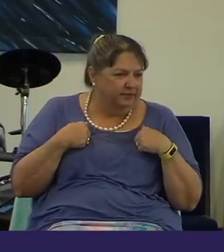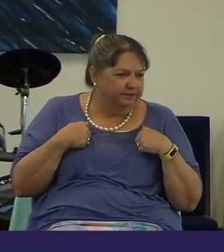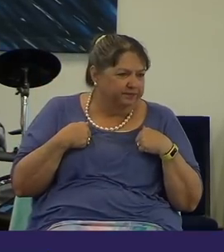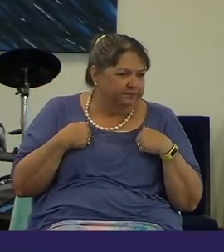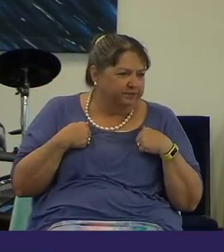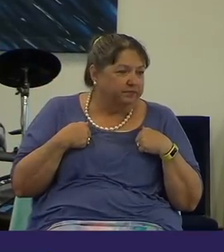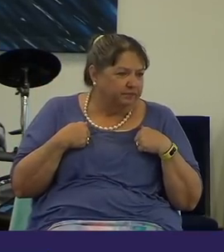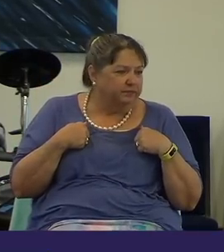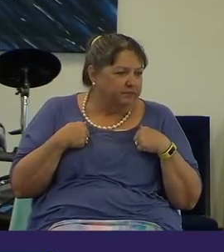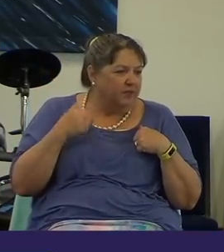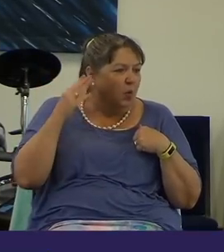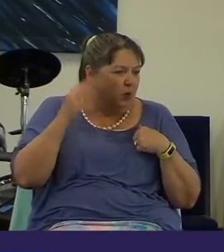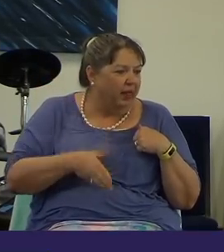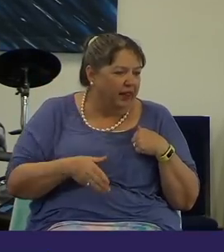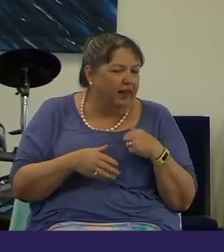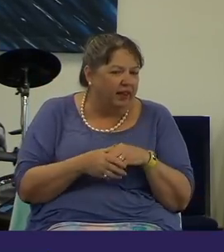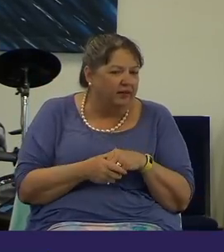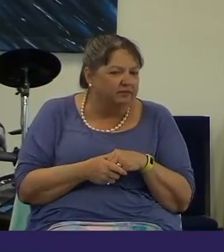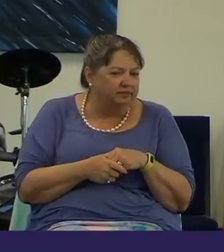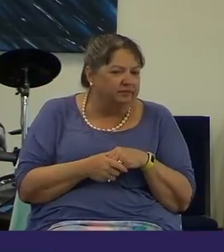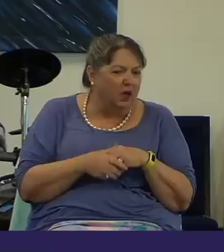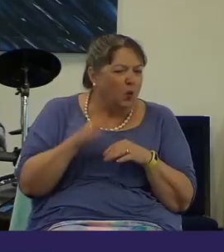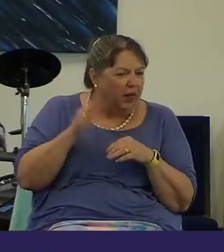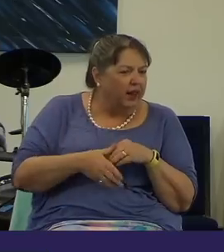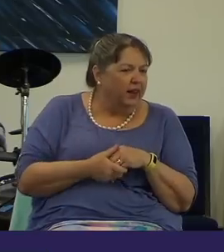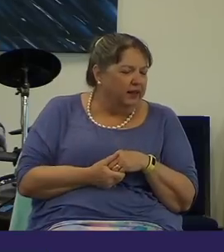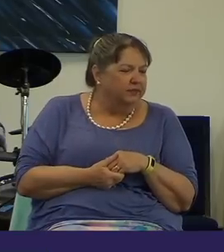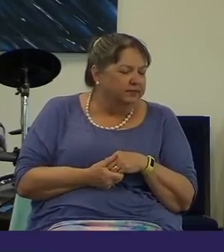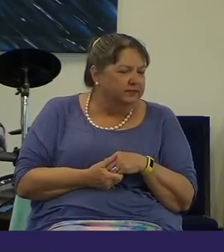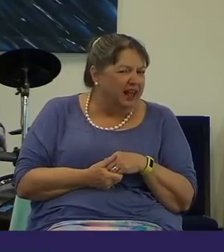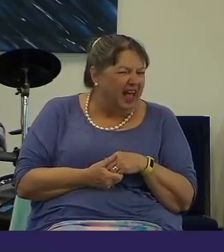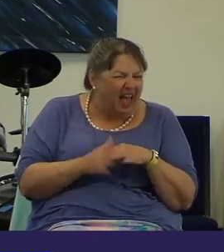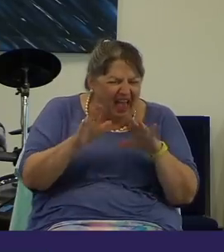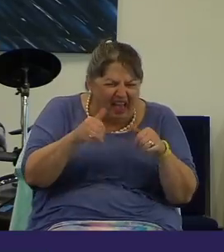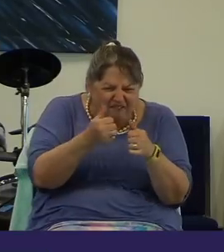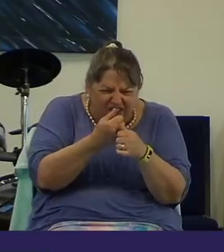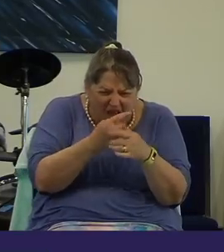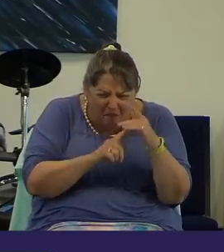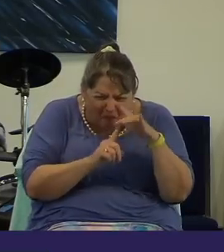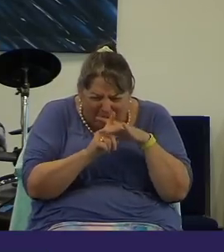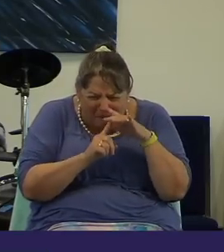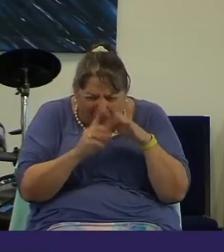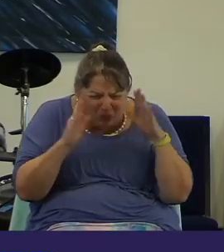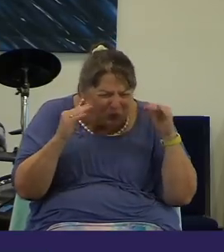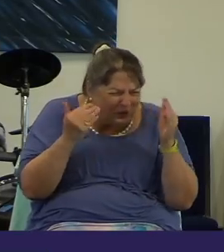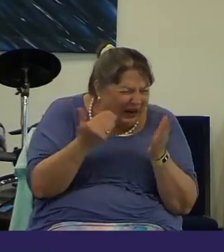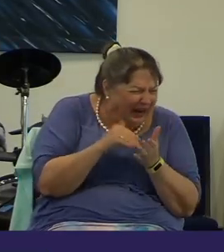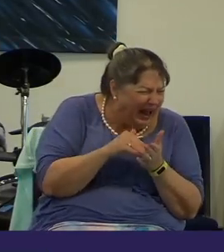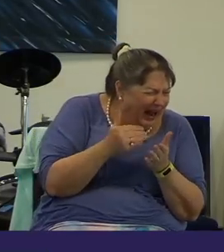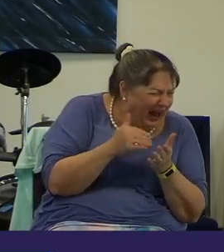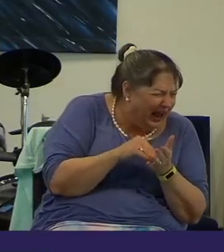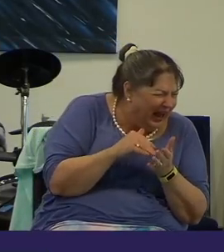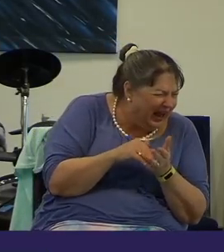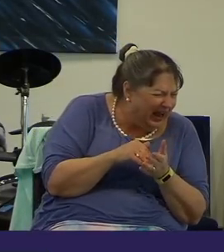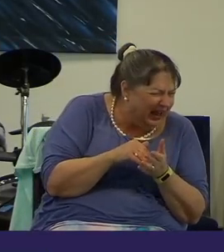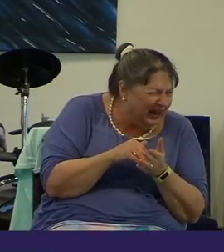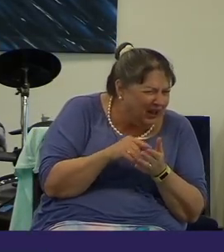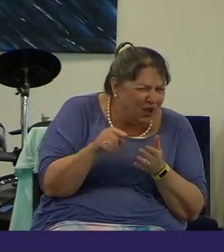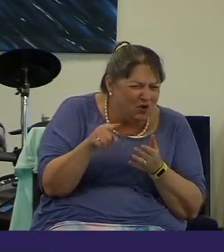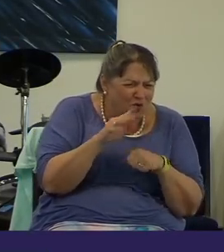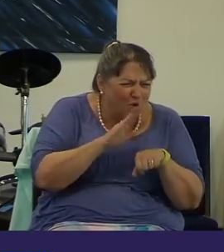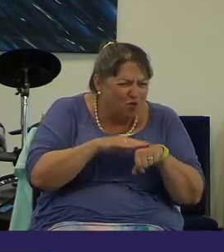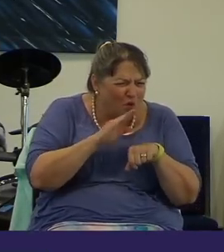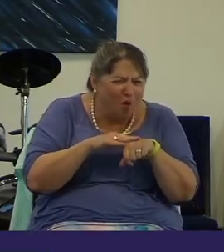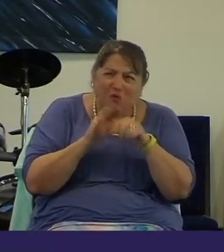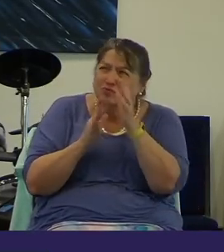And he will, and he'll be with you. And every time you worry, every time you're afraid, you can call Jesus